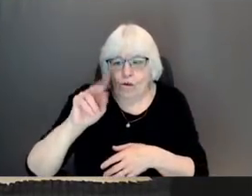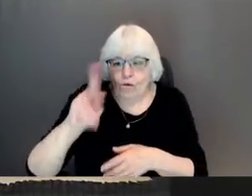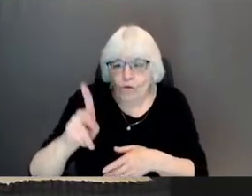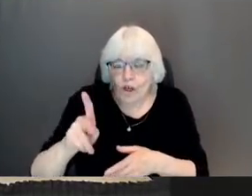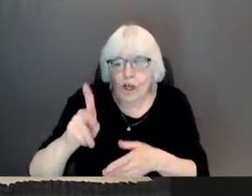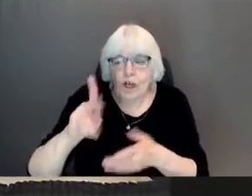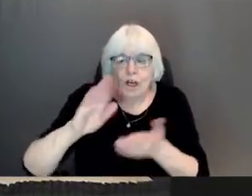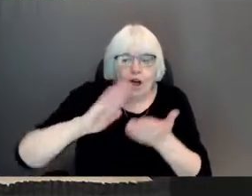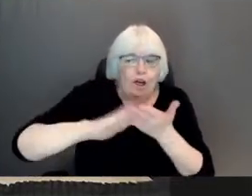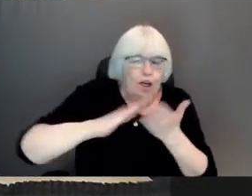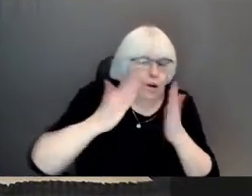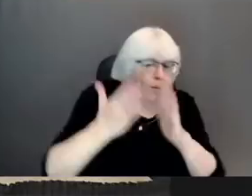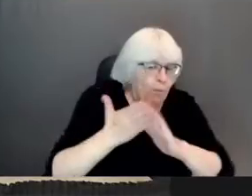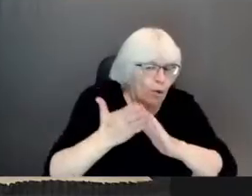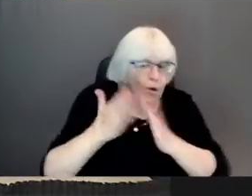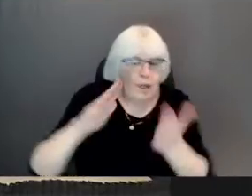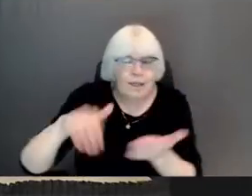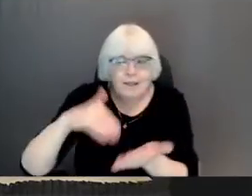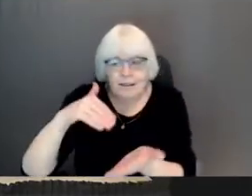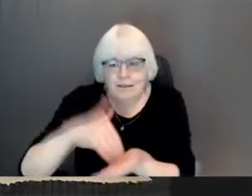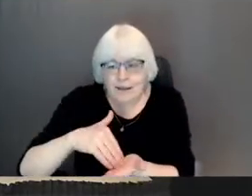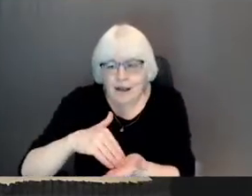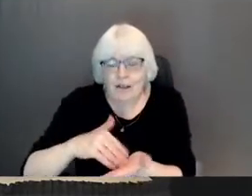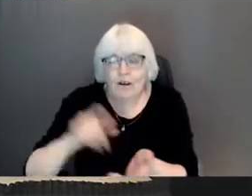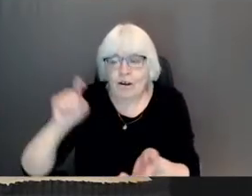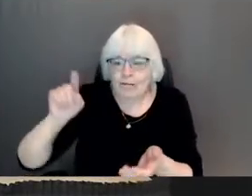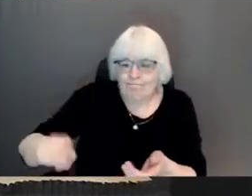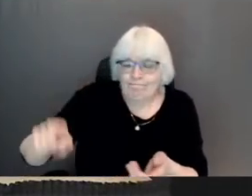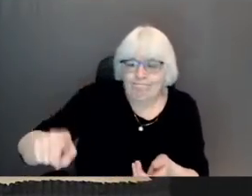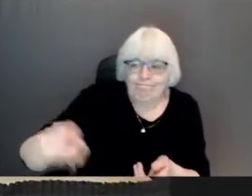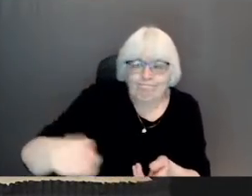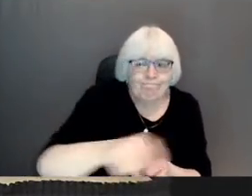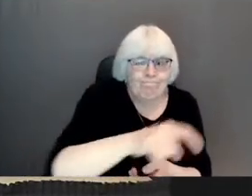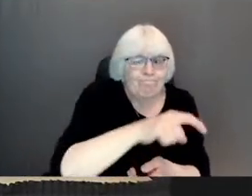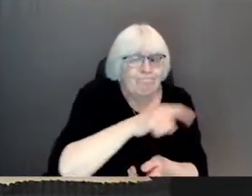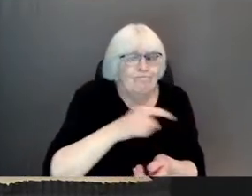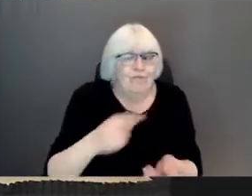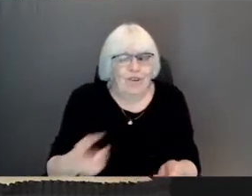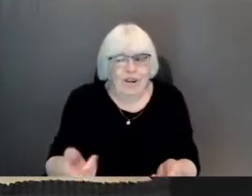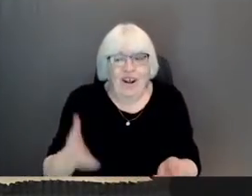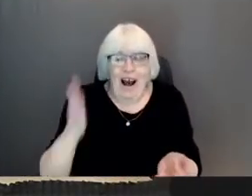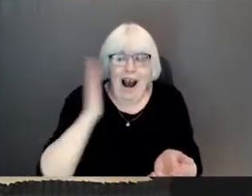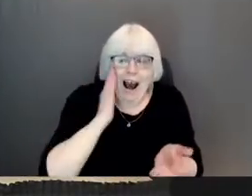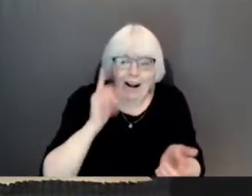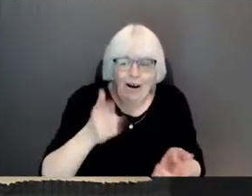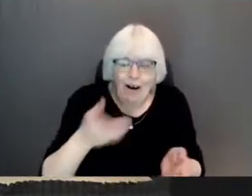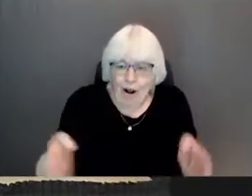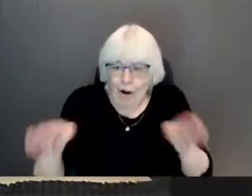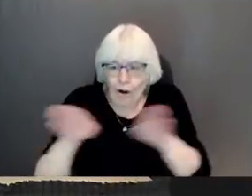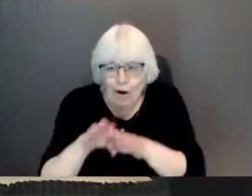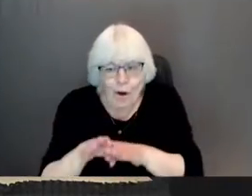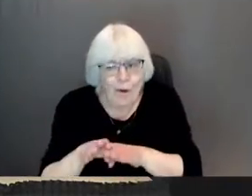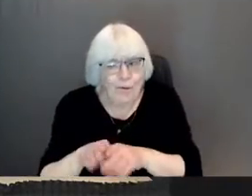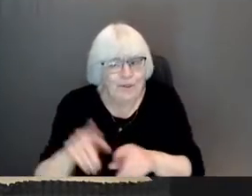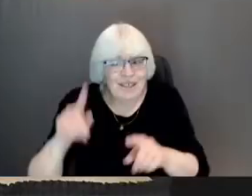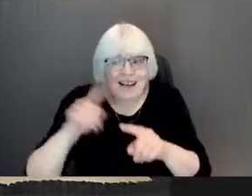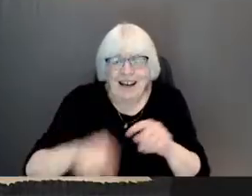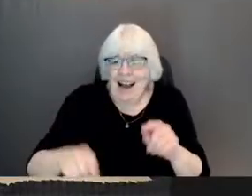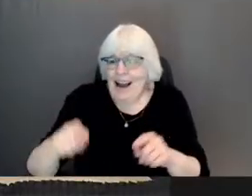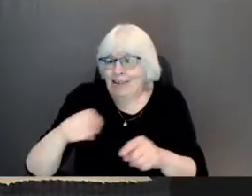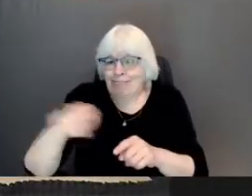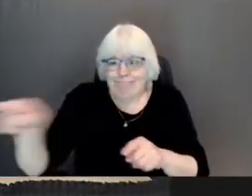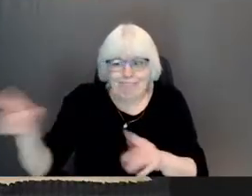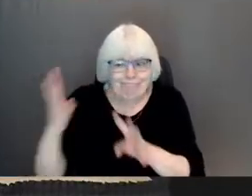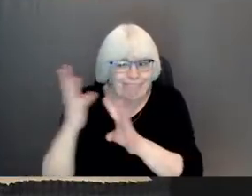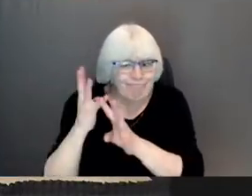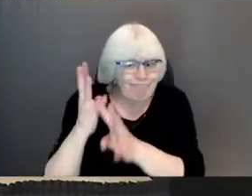are impacted by the fact that people aren't allowed to be in them at this particular time. So we are working on a number of those programs and trying to get